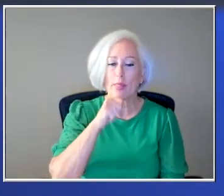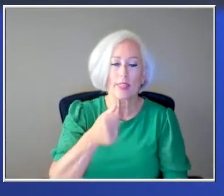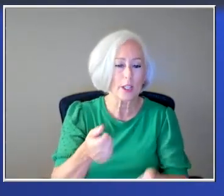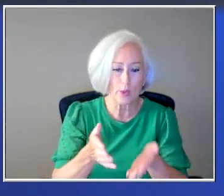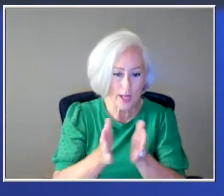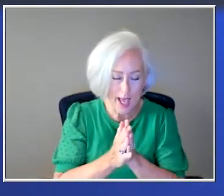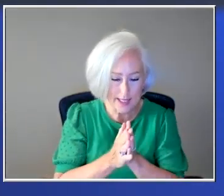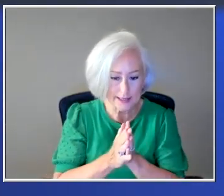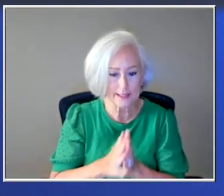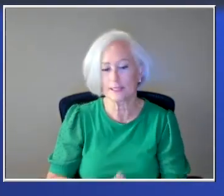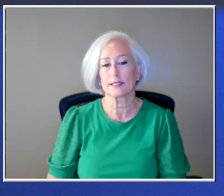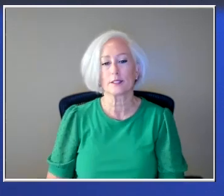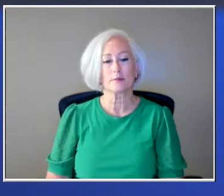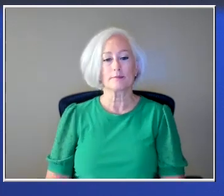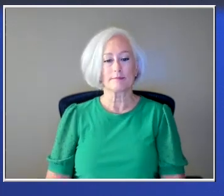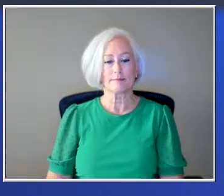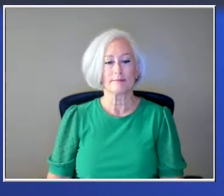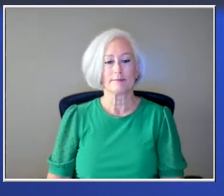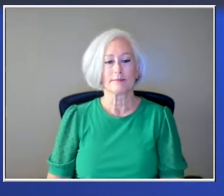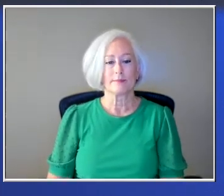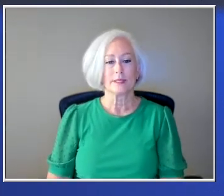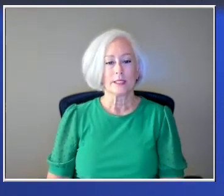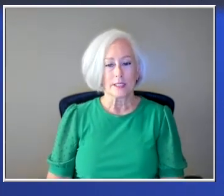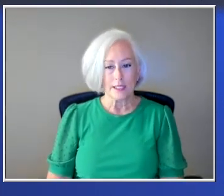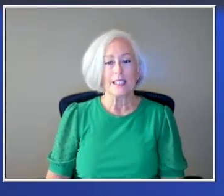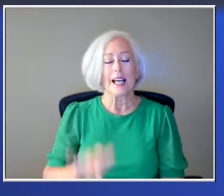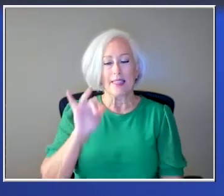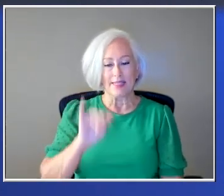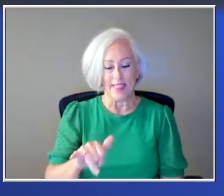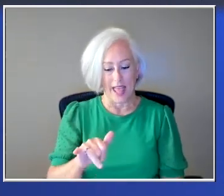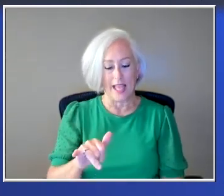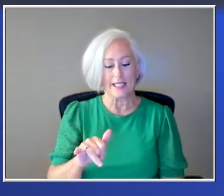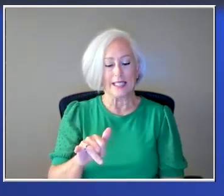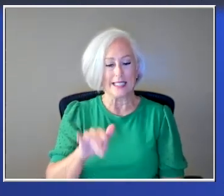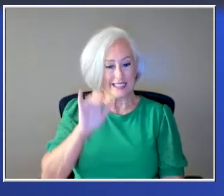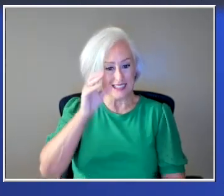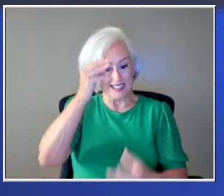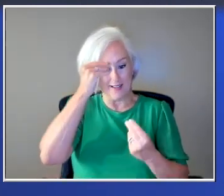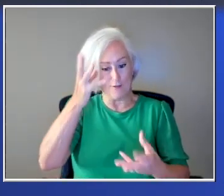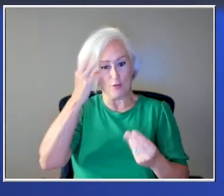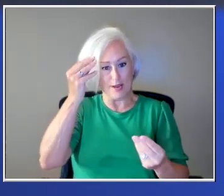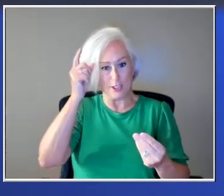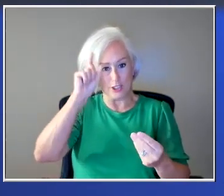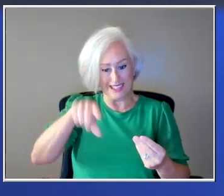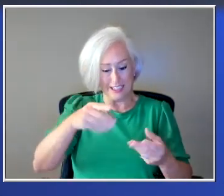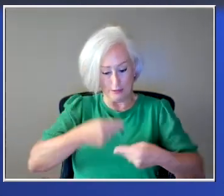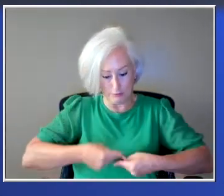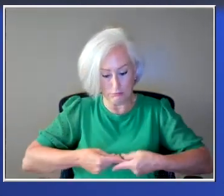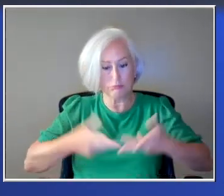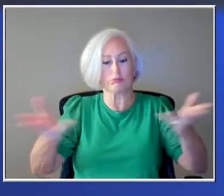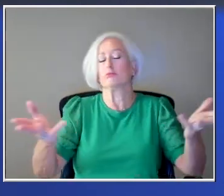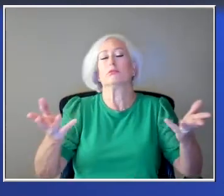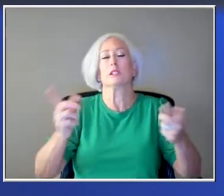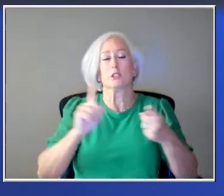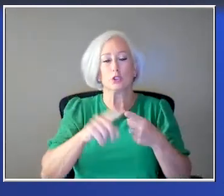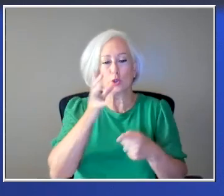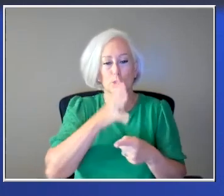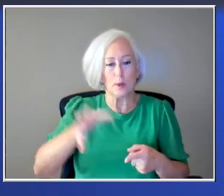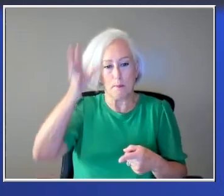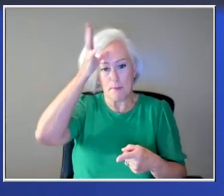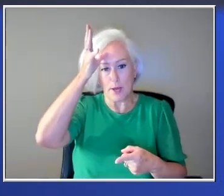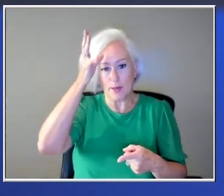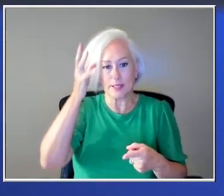is getting this message into the hands of the parents of our kids, very few of whom know their